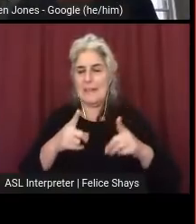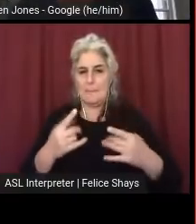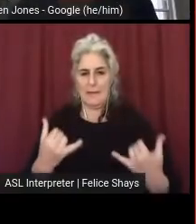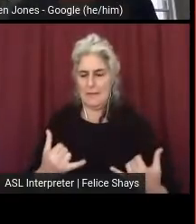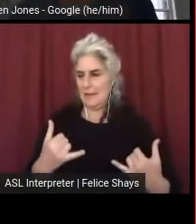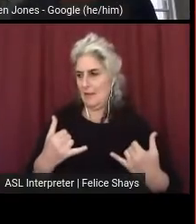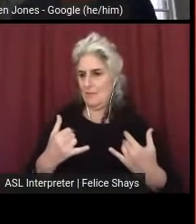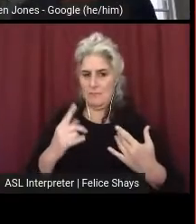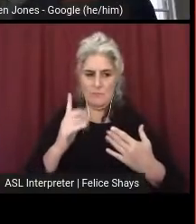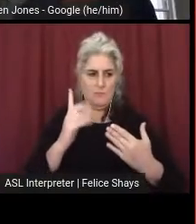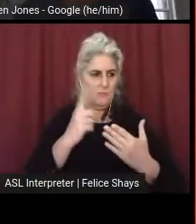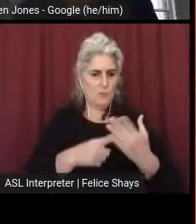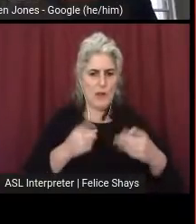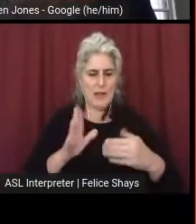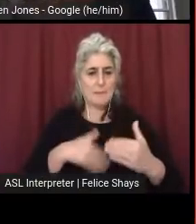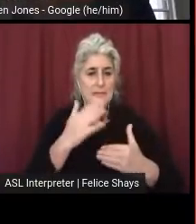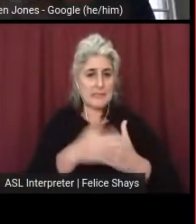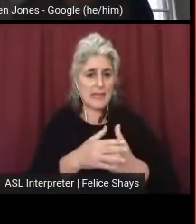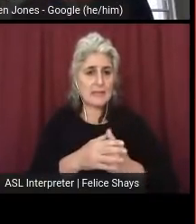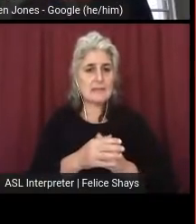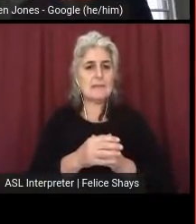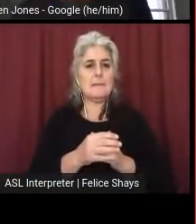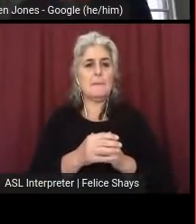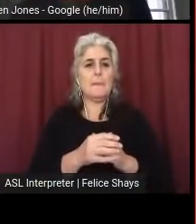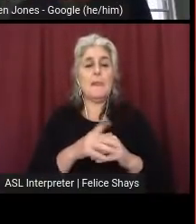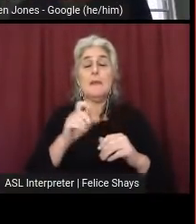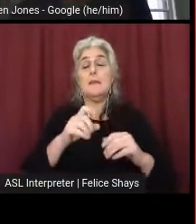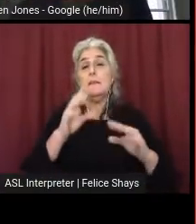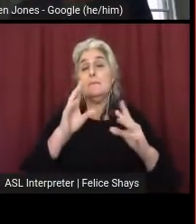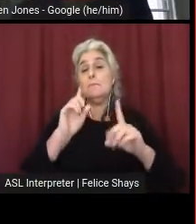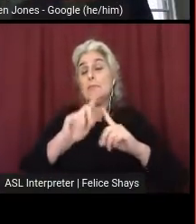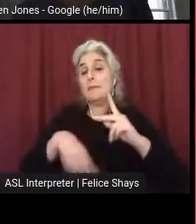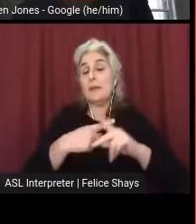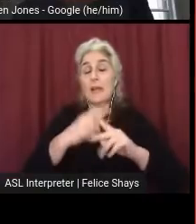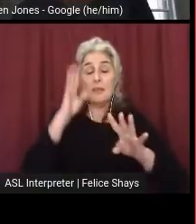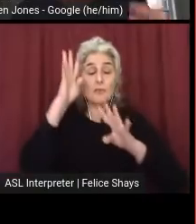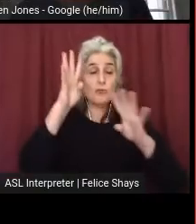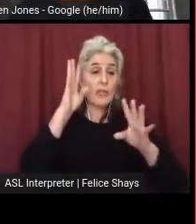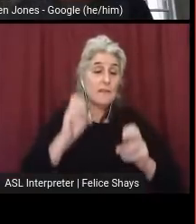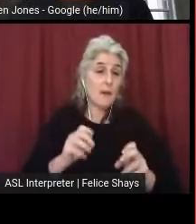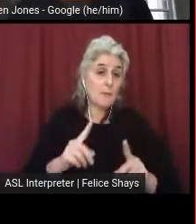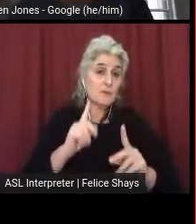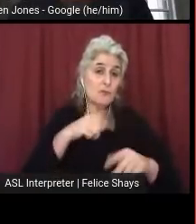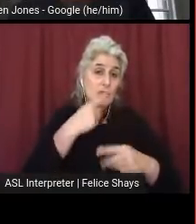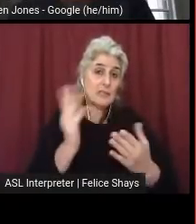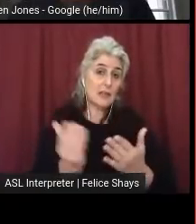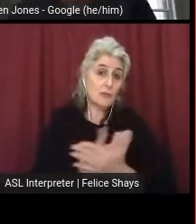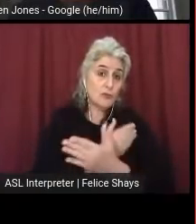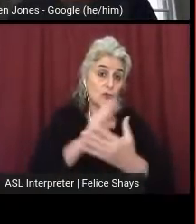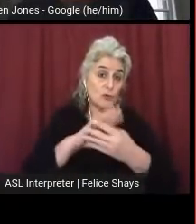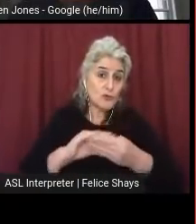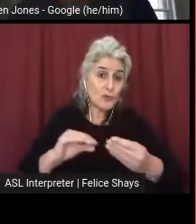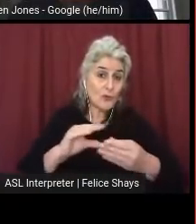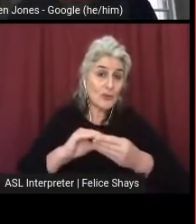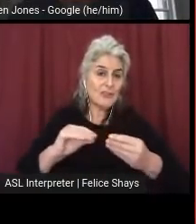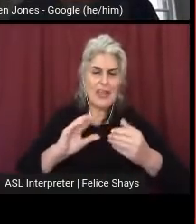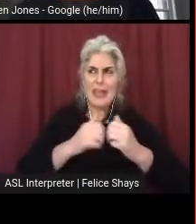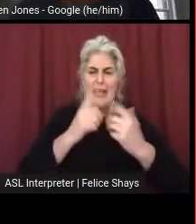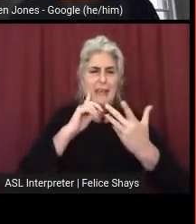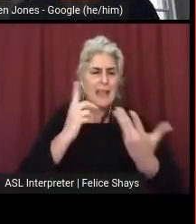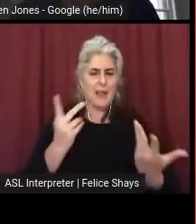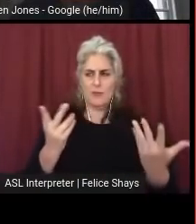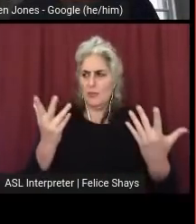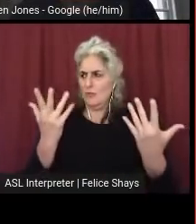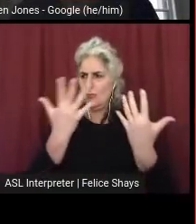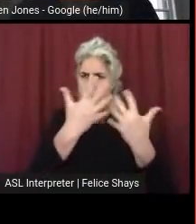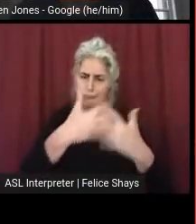kinds of messaging, creative opportunities to tell new kinds of stories, and the challenge of knitting those together